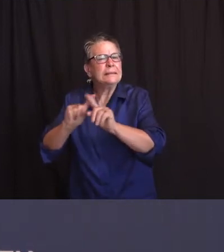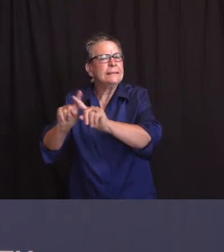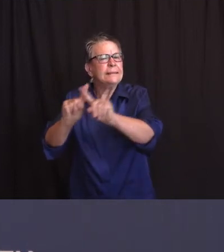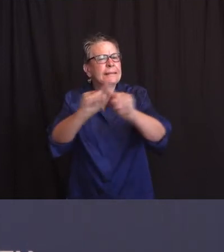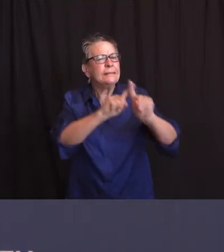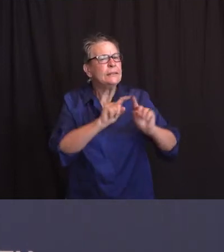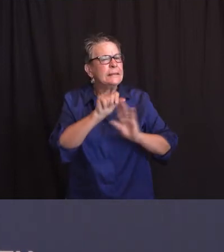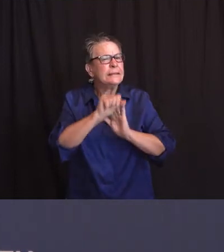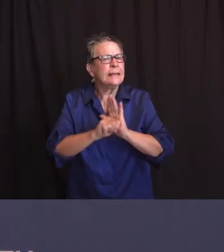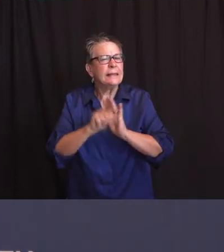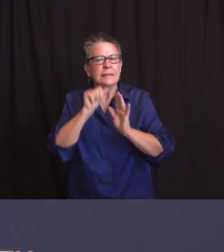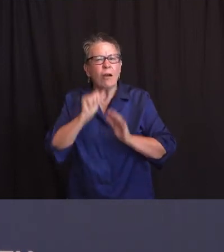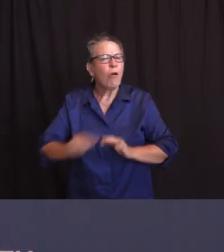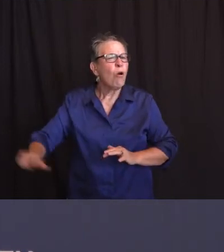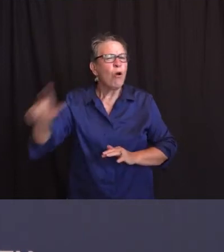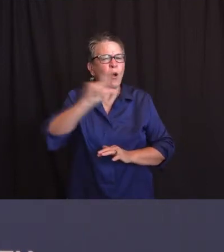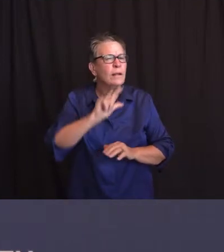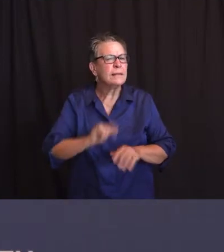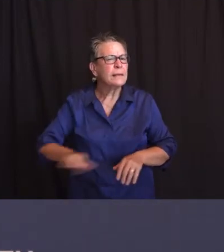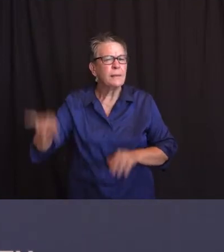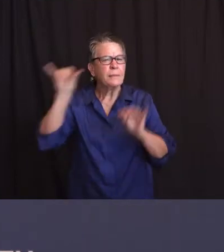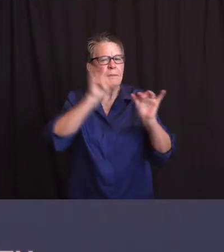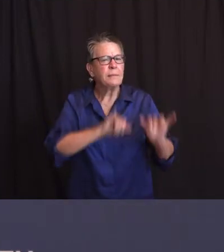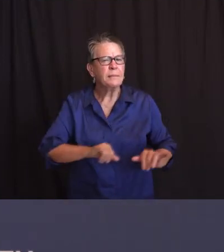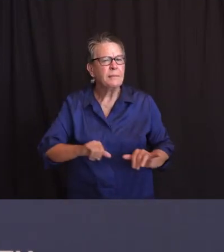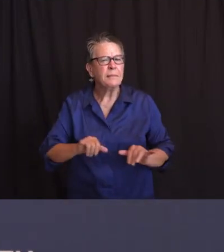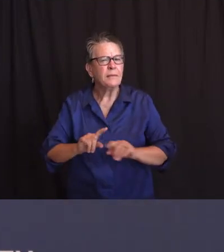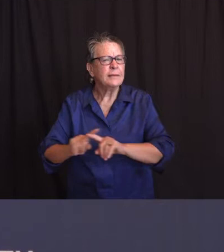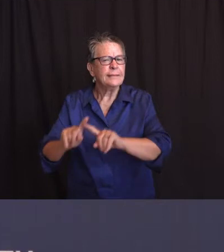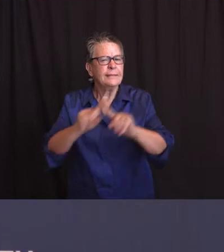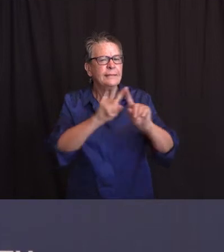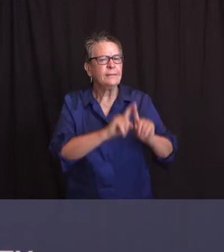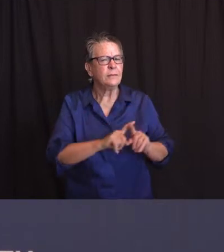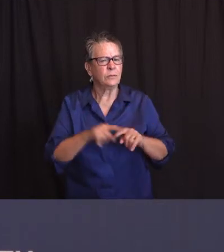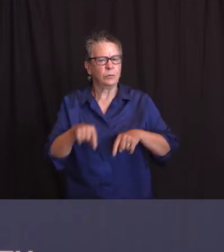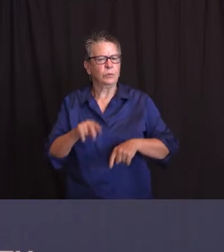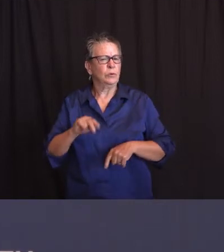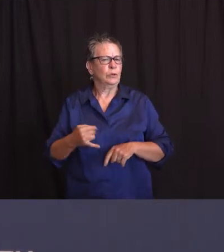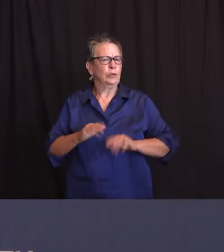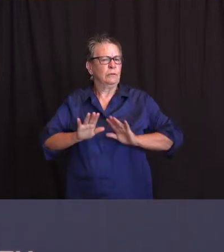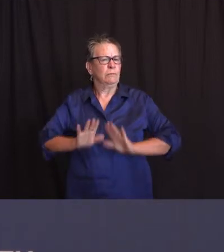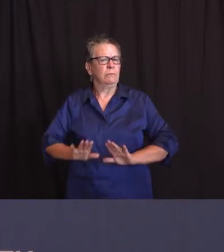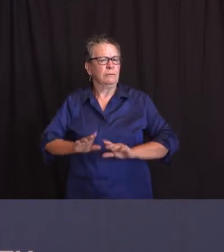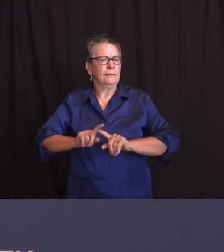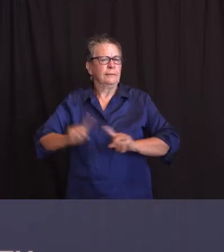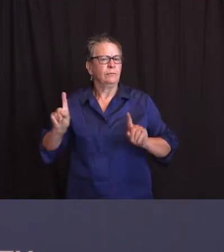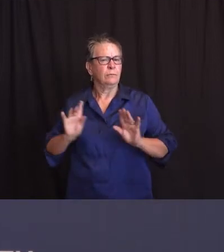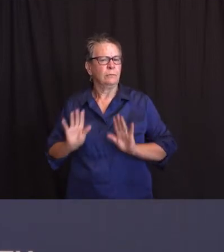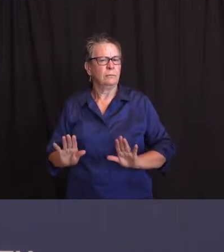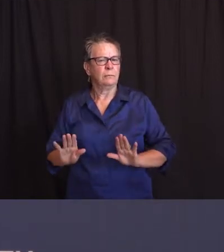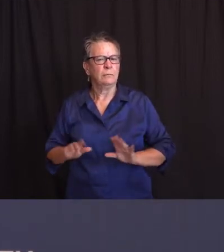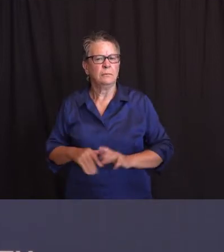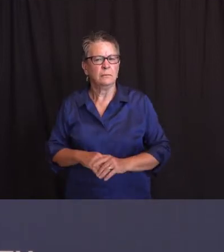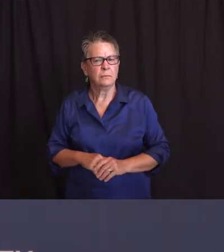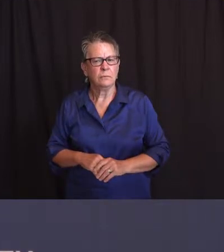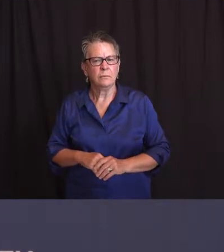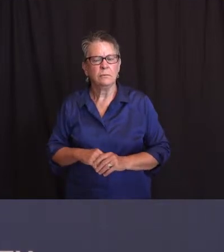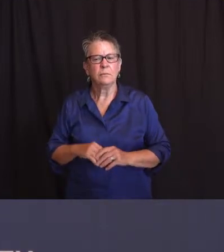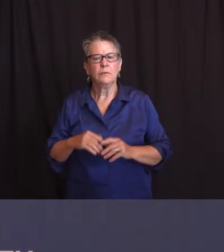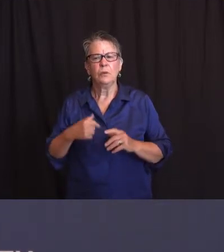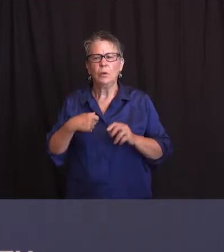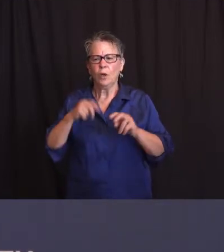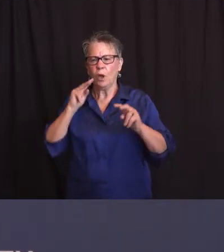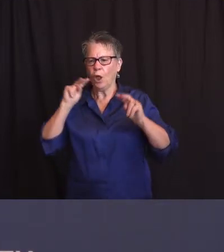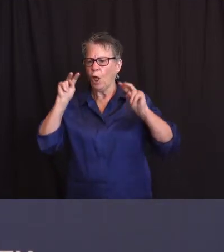be consistent with the facts on the ground. And so that's something that we always consider and look at.